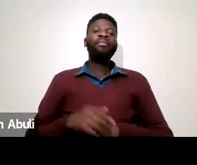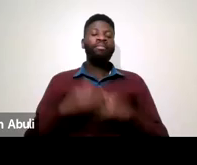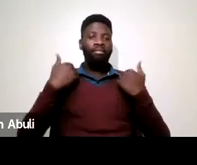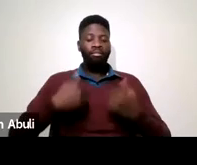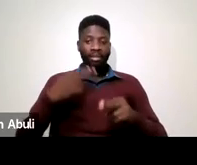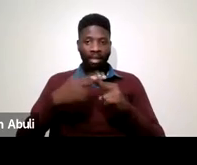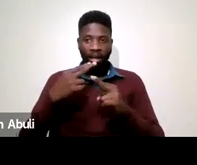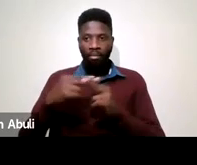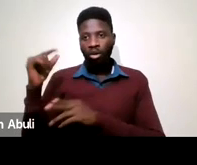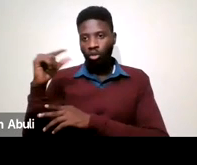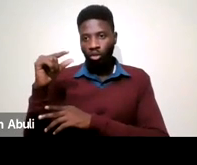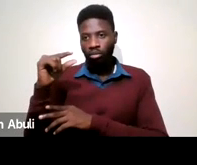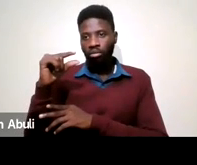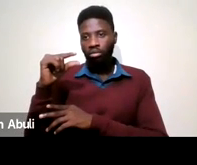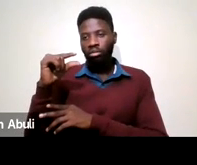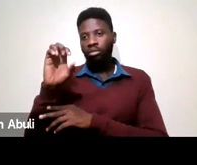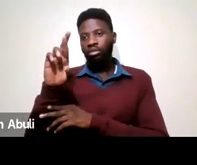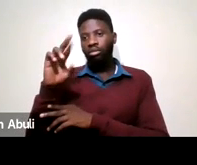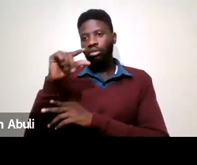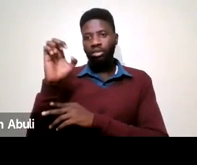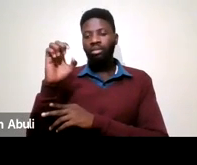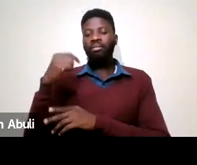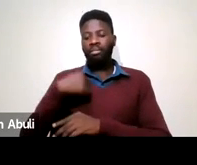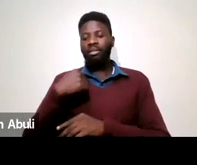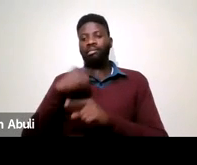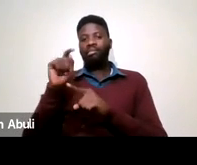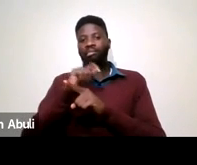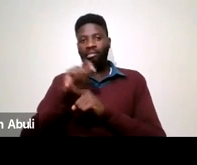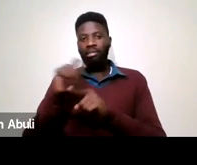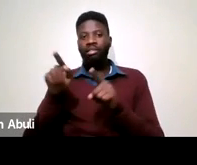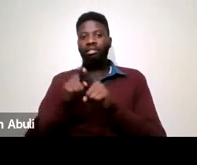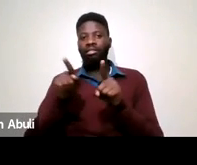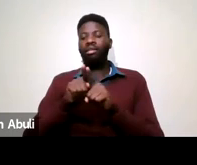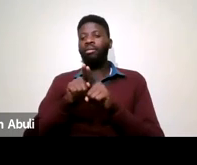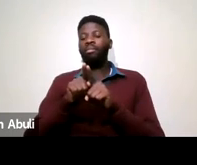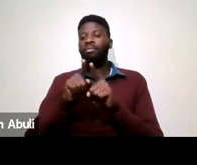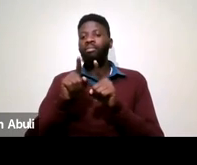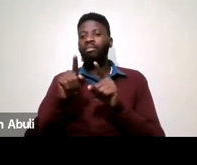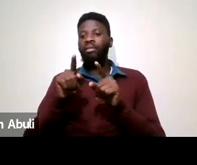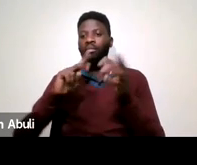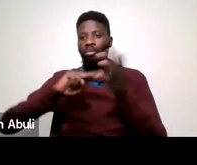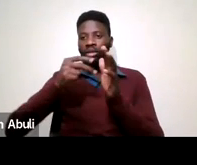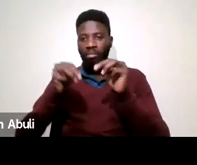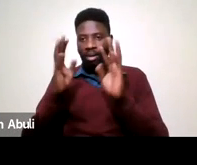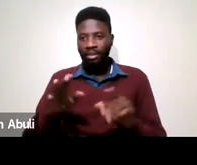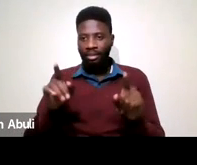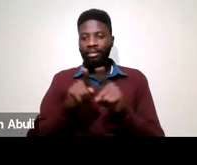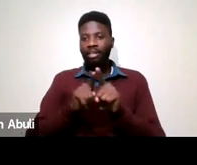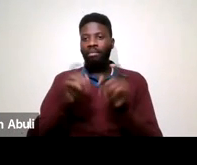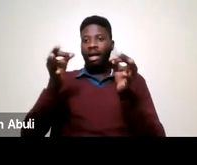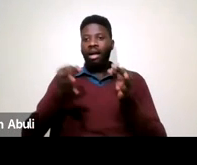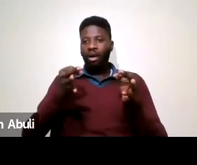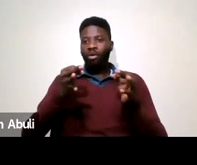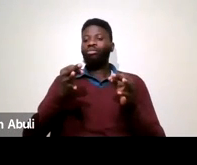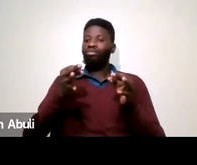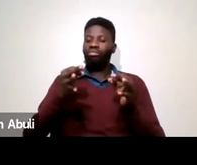project manager and I'm also a qualified accountant and a member of the Institute of Certified Public Accountants. And I'm a trainer